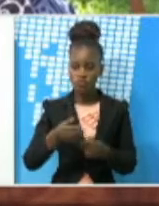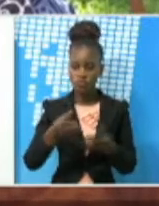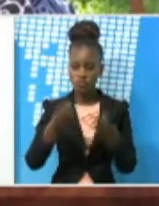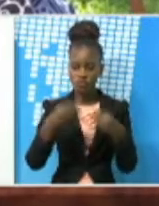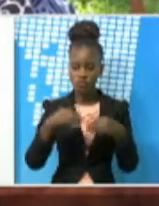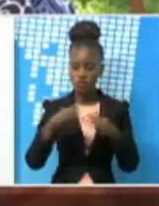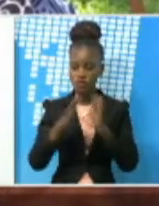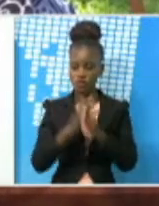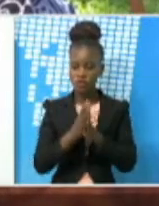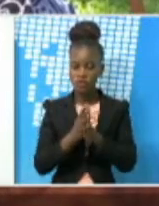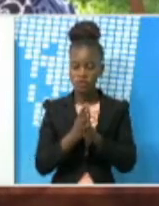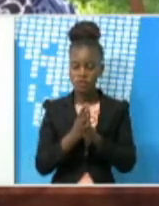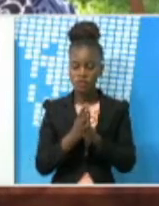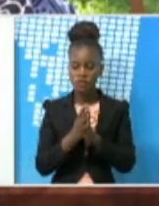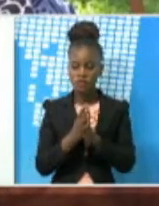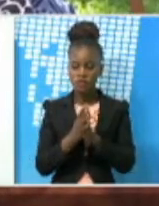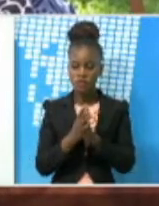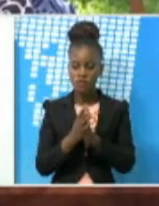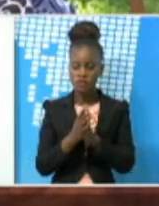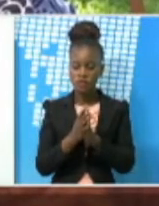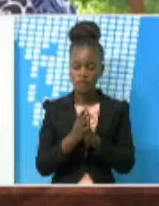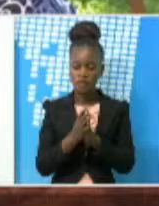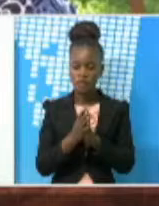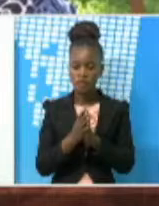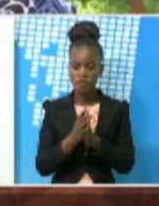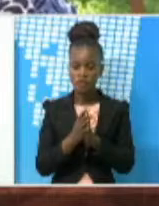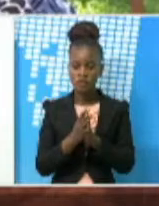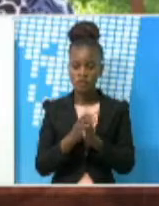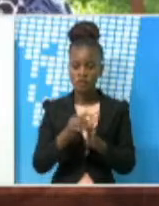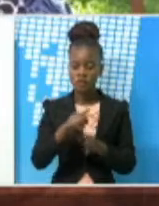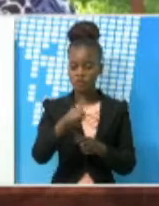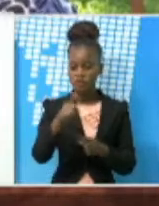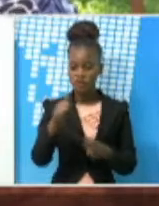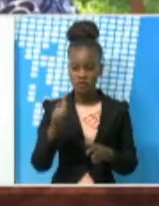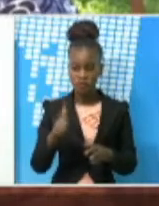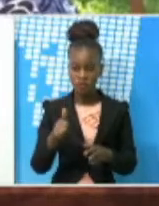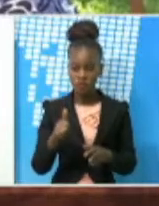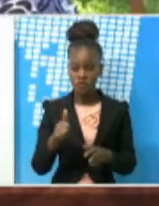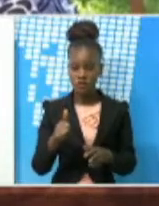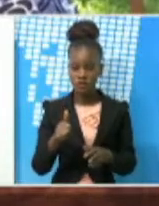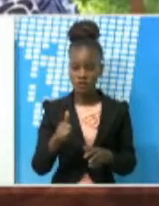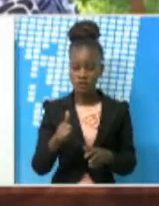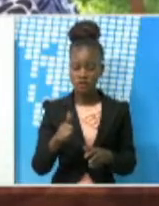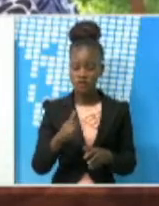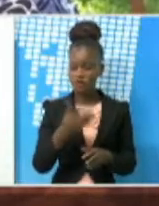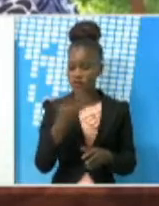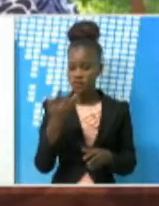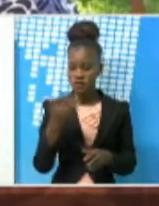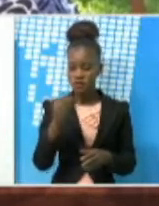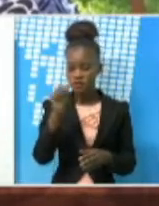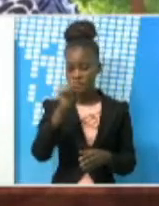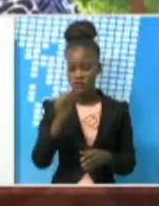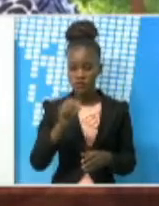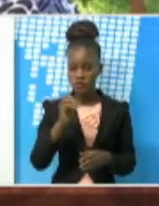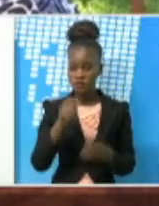up our other up-country outlet. So our challenges